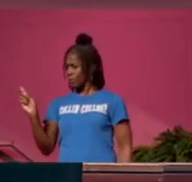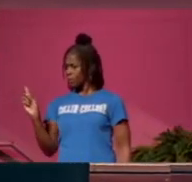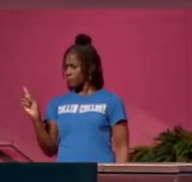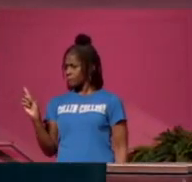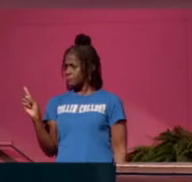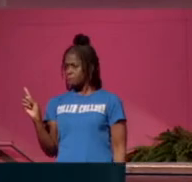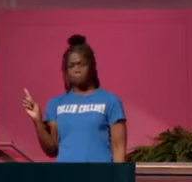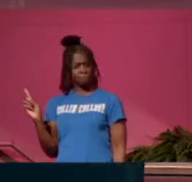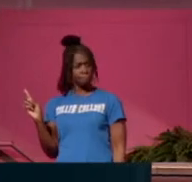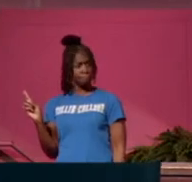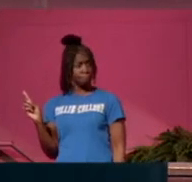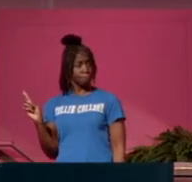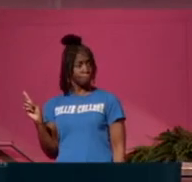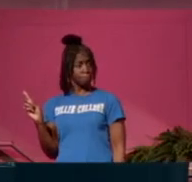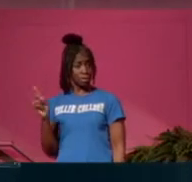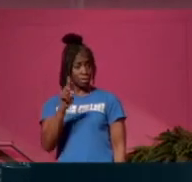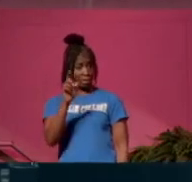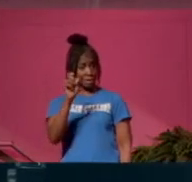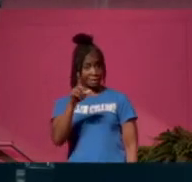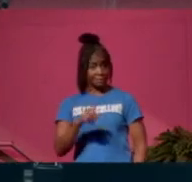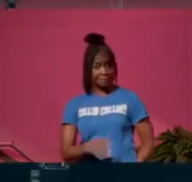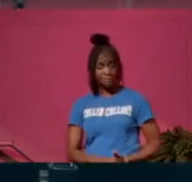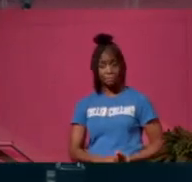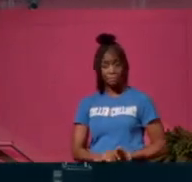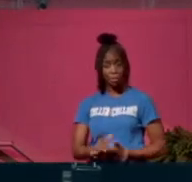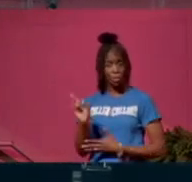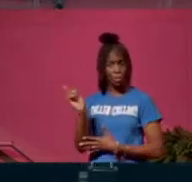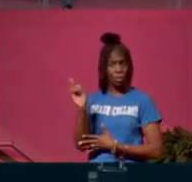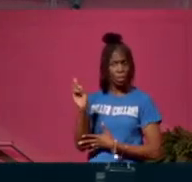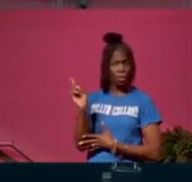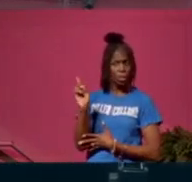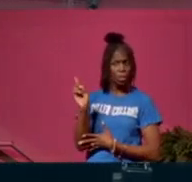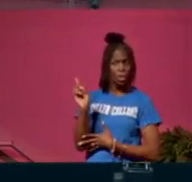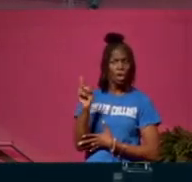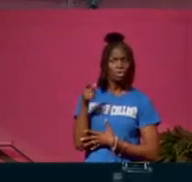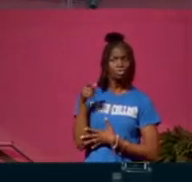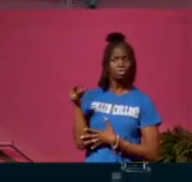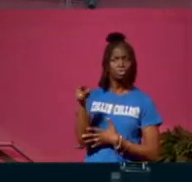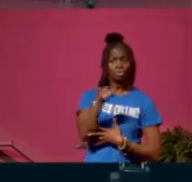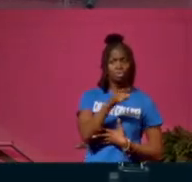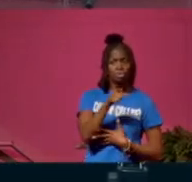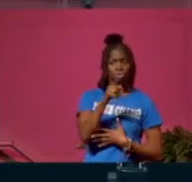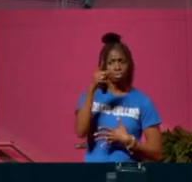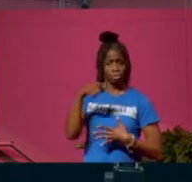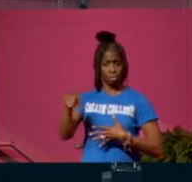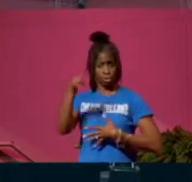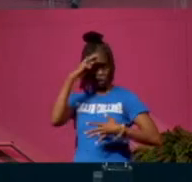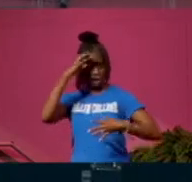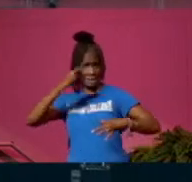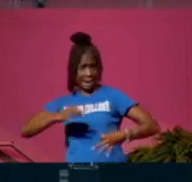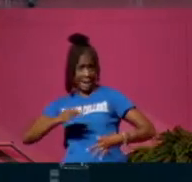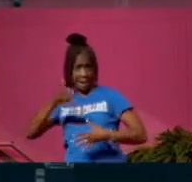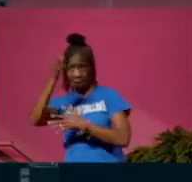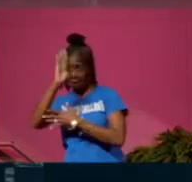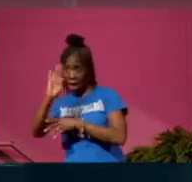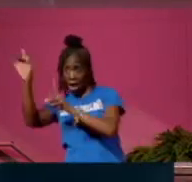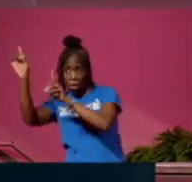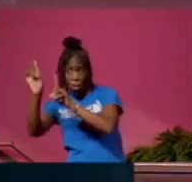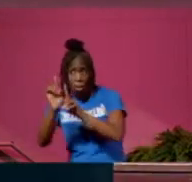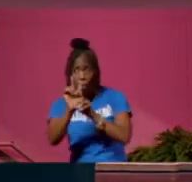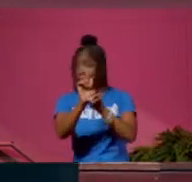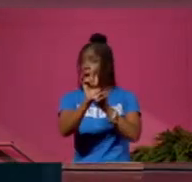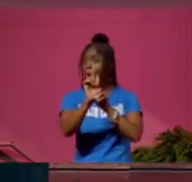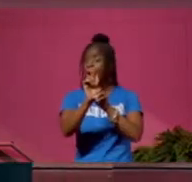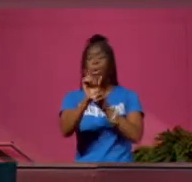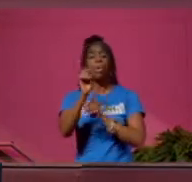Yeah, God is with you, but you got to decide if you're going to be with him. It's your choice. You